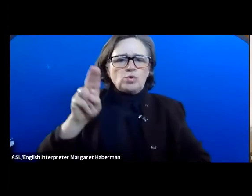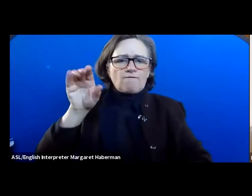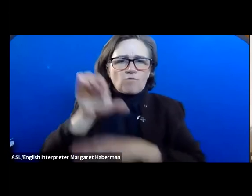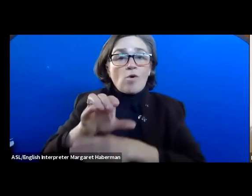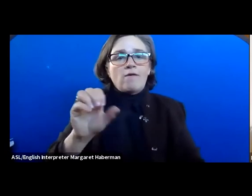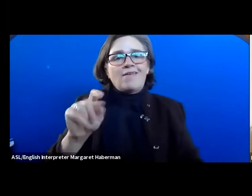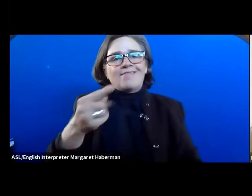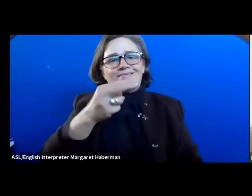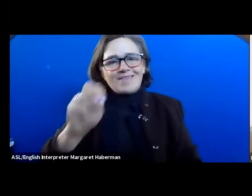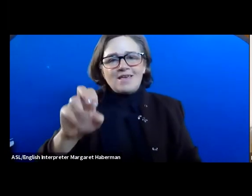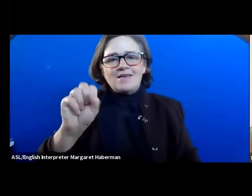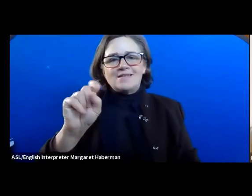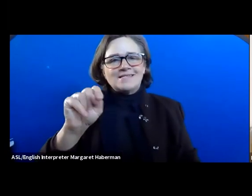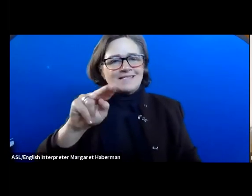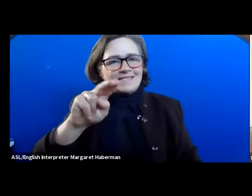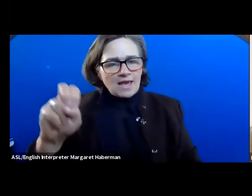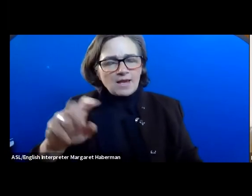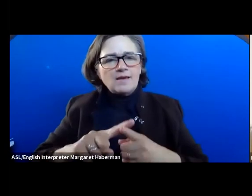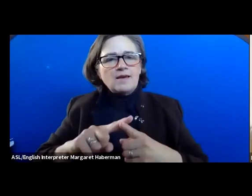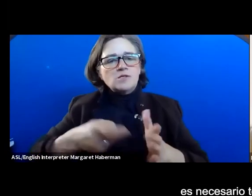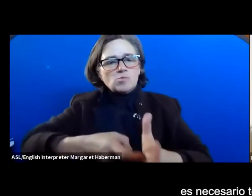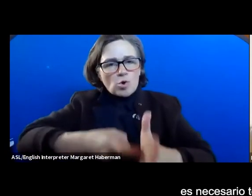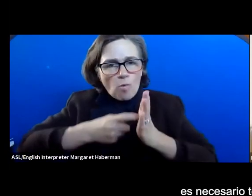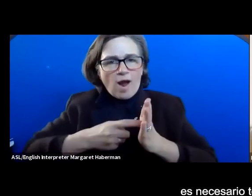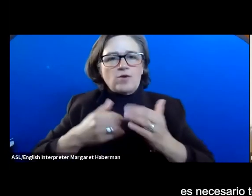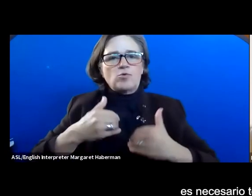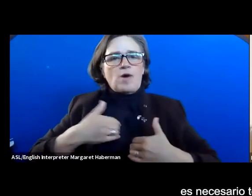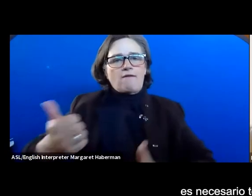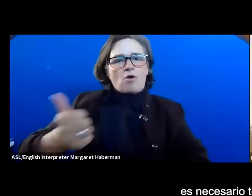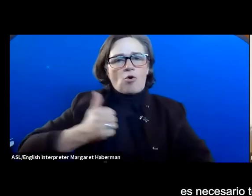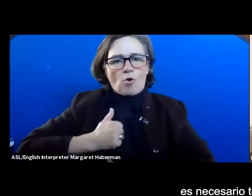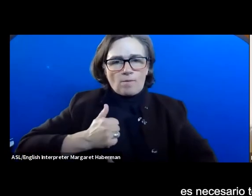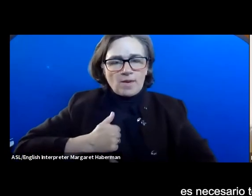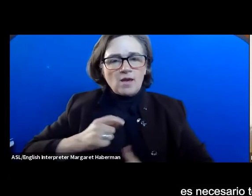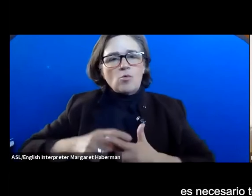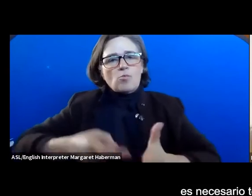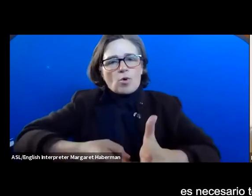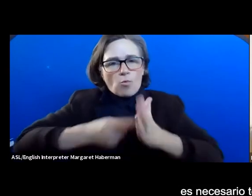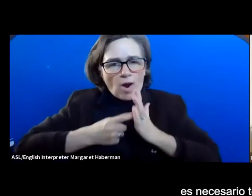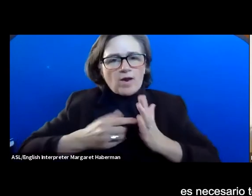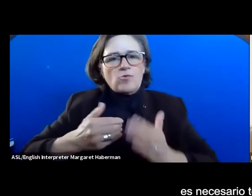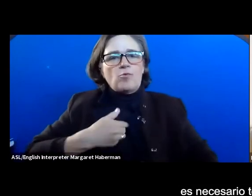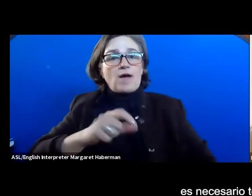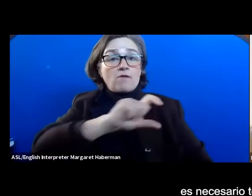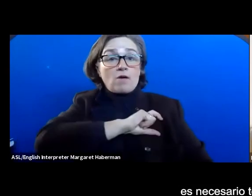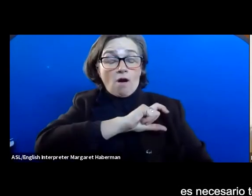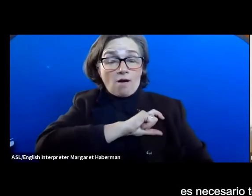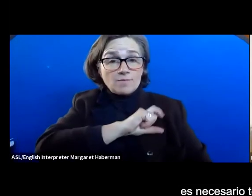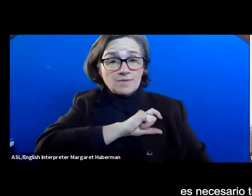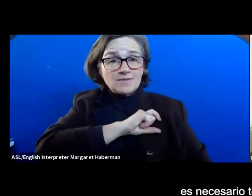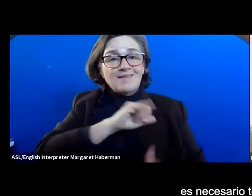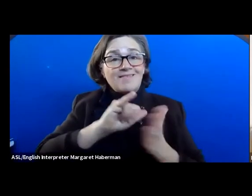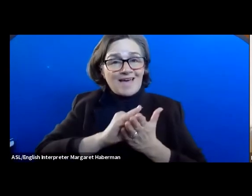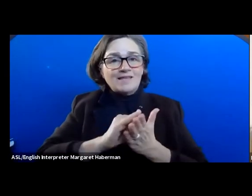is required to have an army. It's required to have cops. That's what